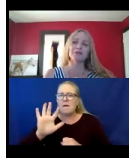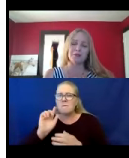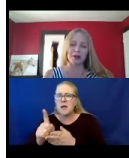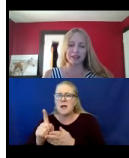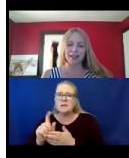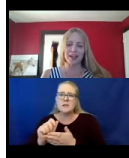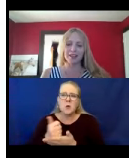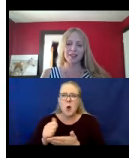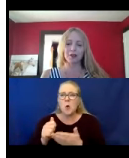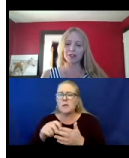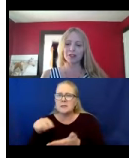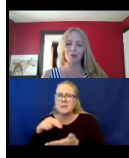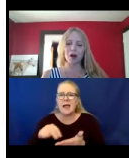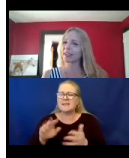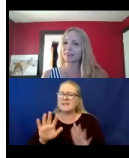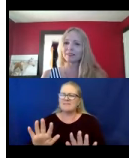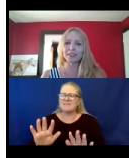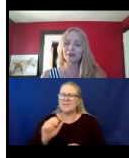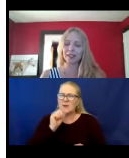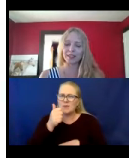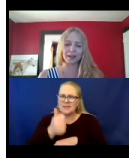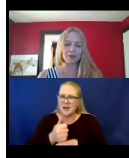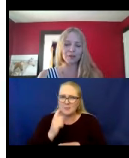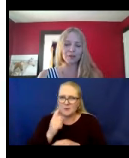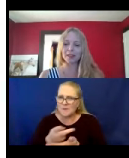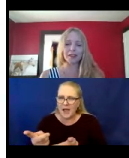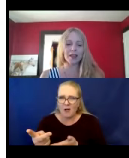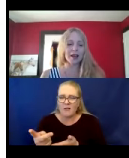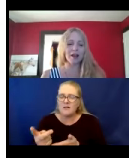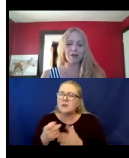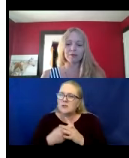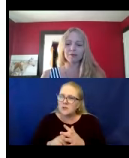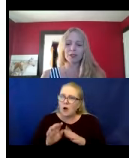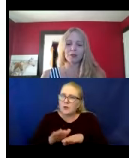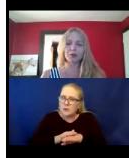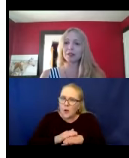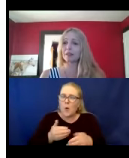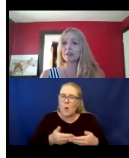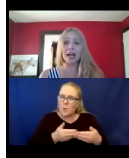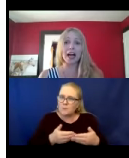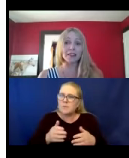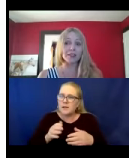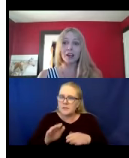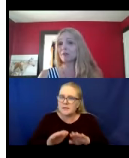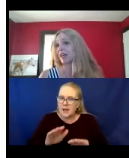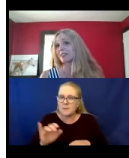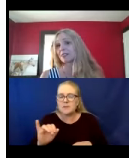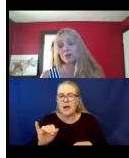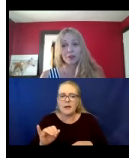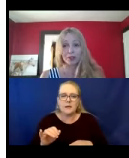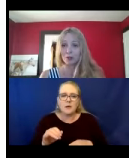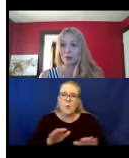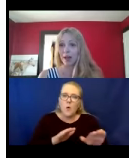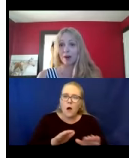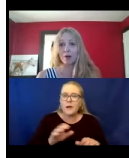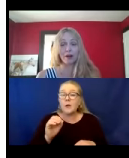really overwhelming. Just walking, again, like I was mentioning, doing a class. A lot of classes are